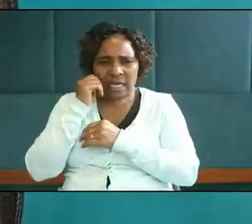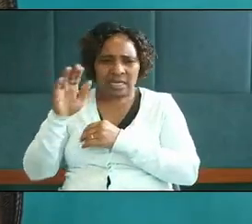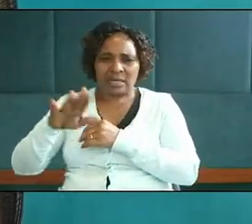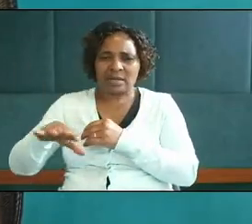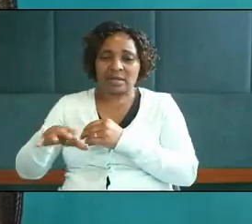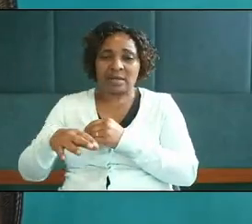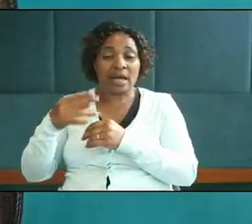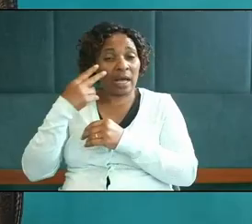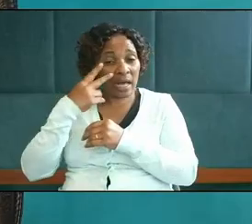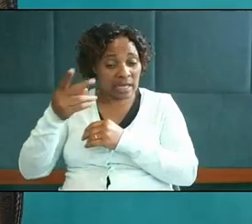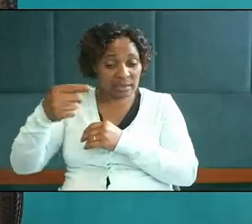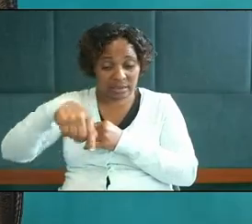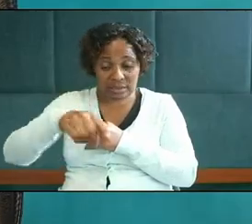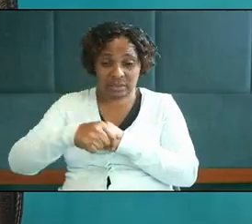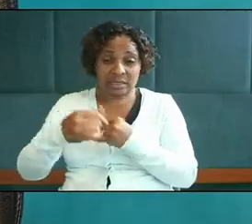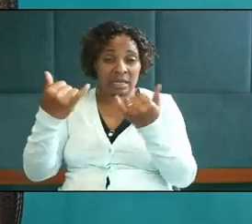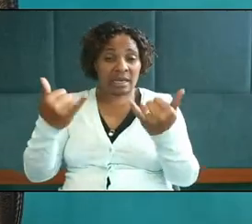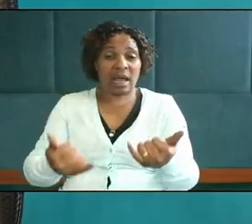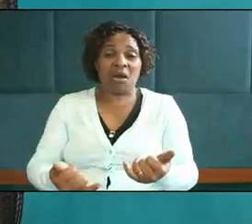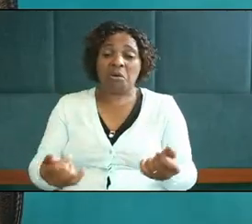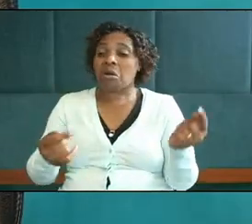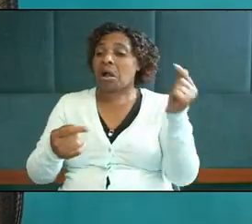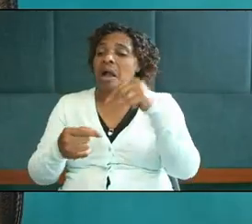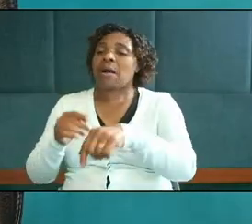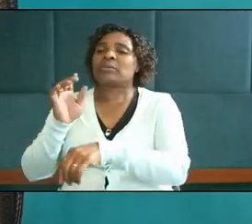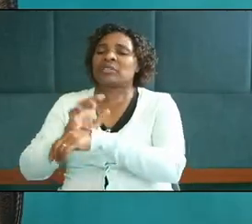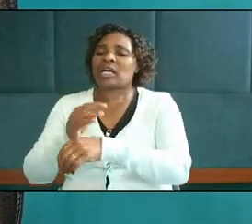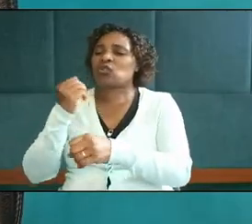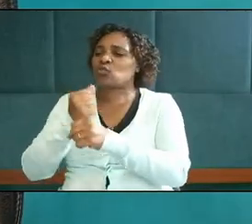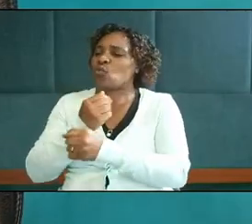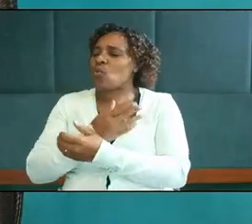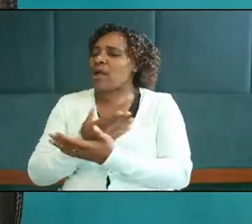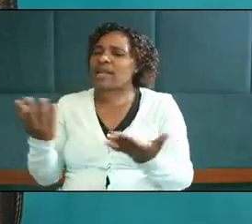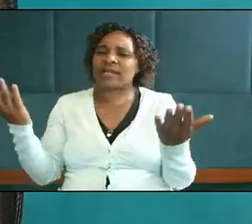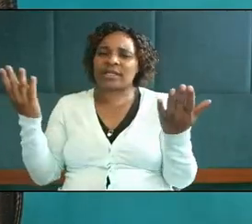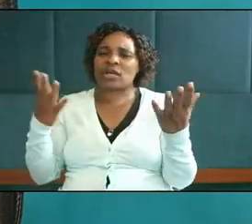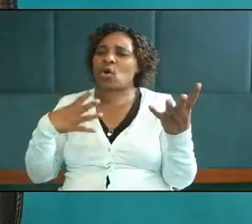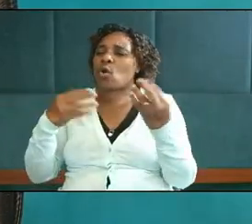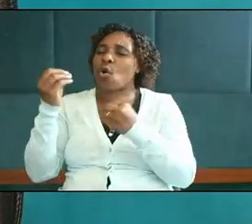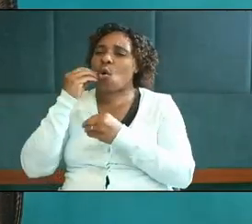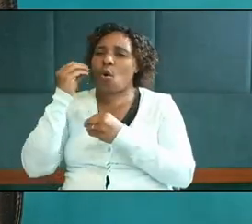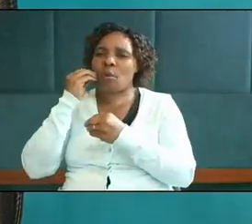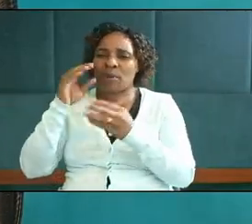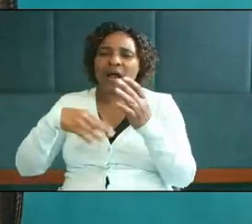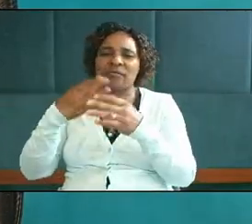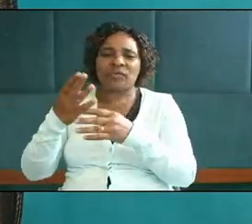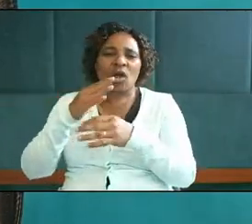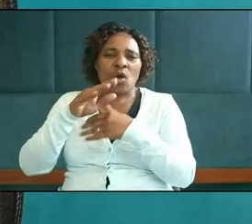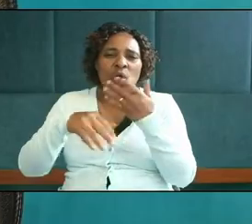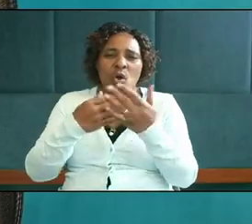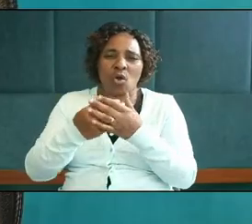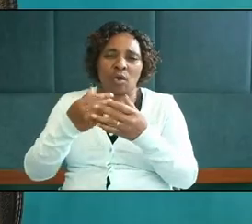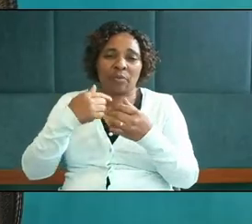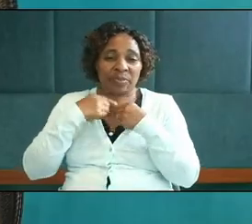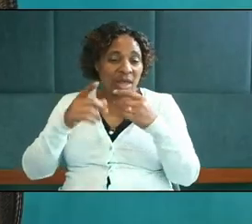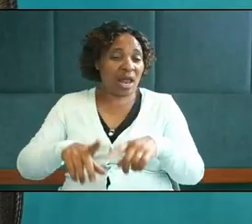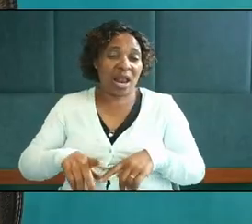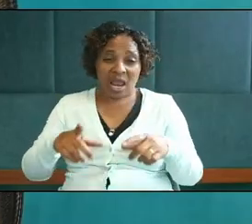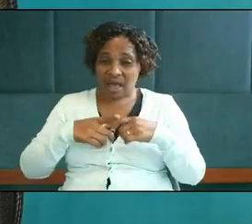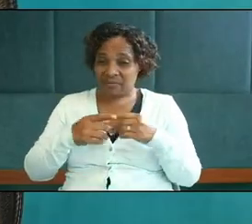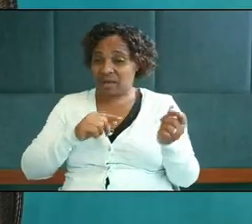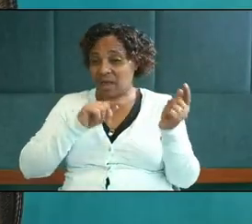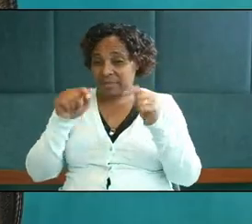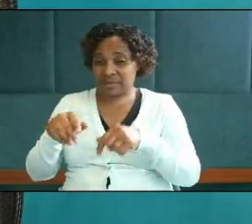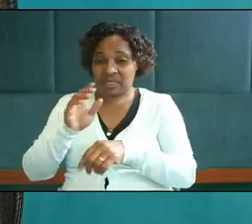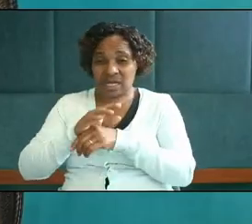not see the consequences right now. You may come into church, do what you want to do, go home, and you're like, after all, see, I'm still alive and I'm still coming to